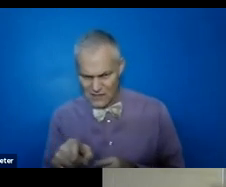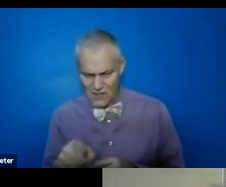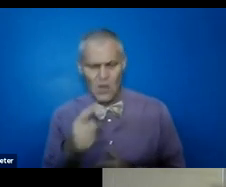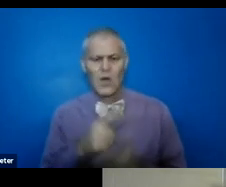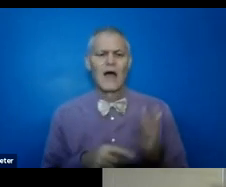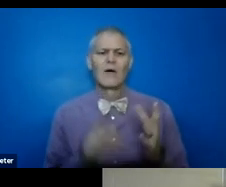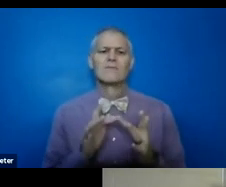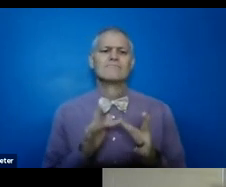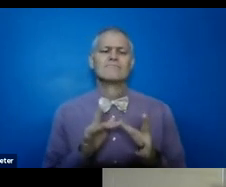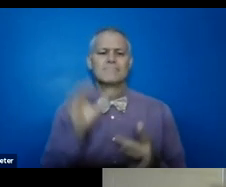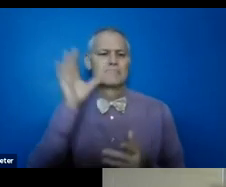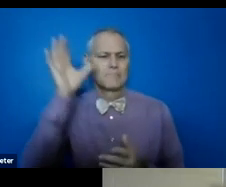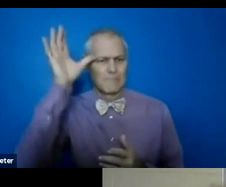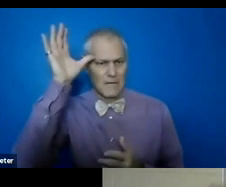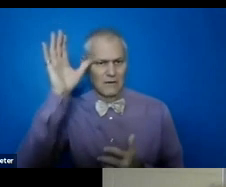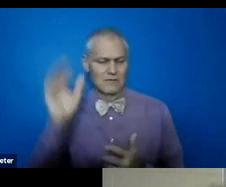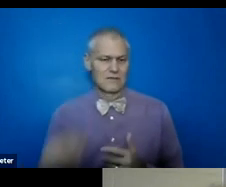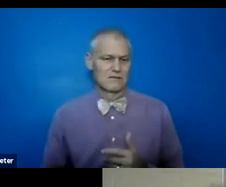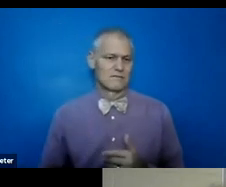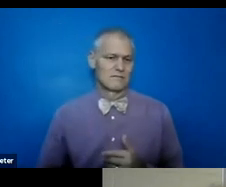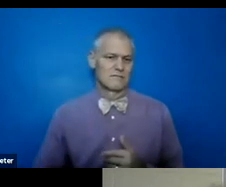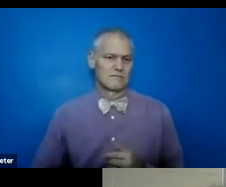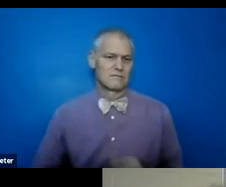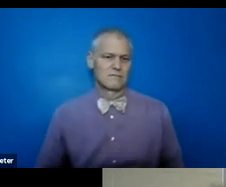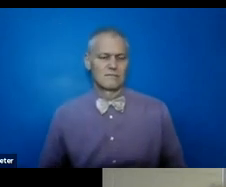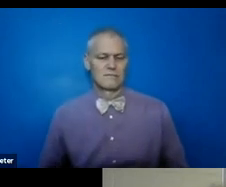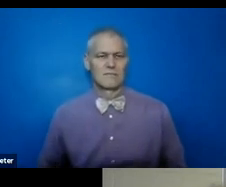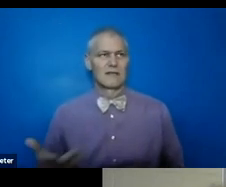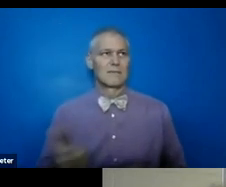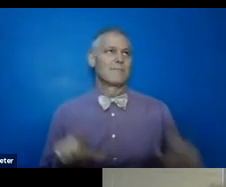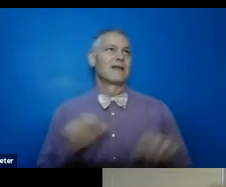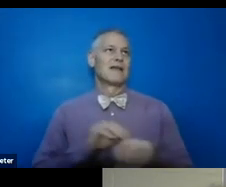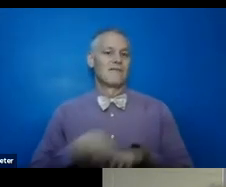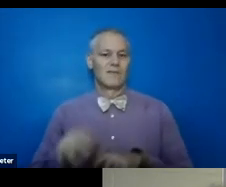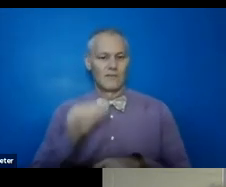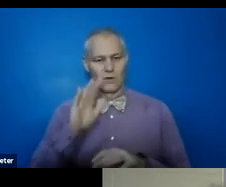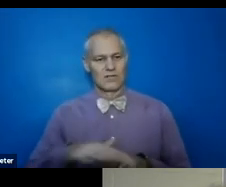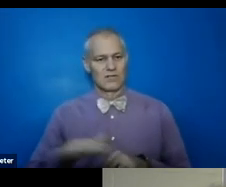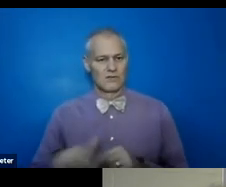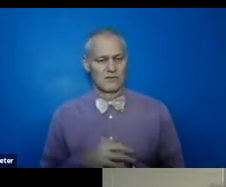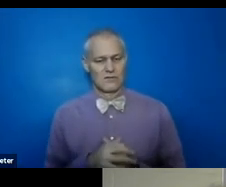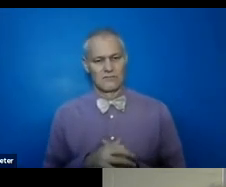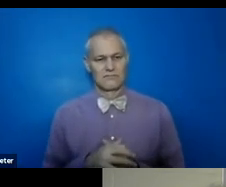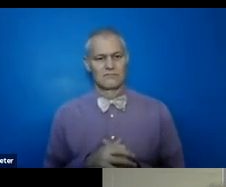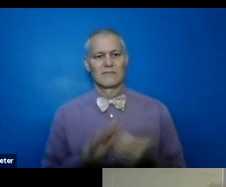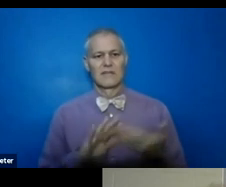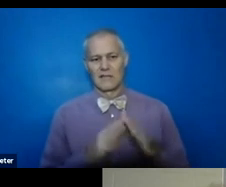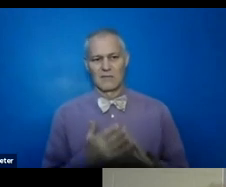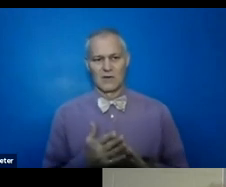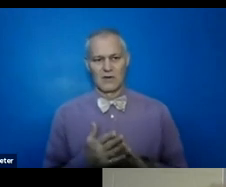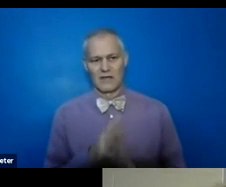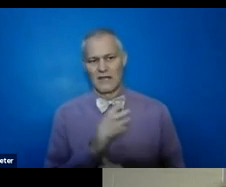to parents as main kind of influences in children's lives and members of the community?